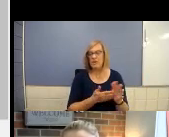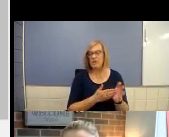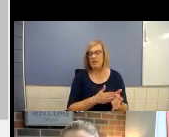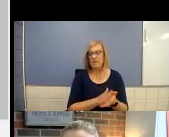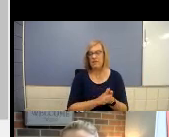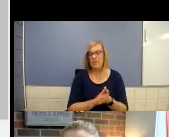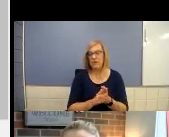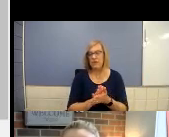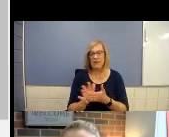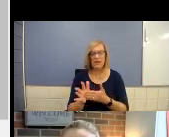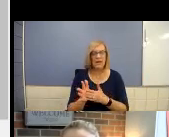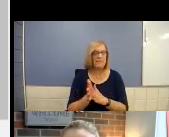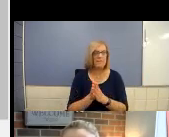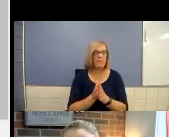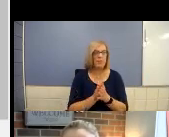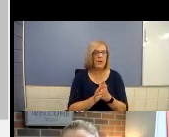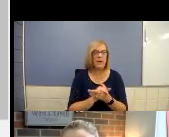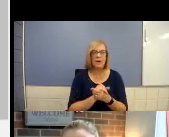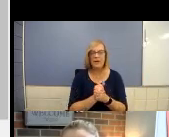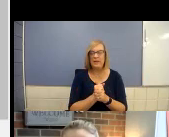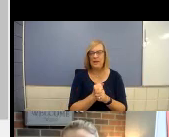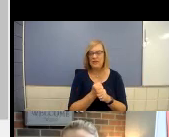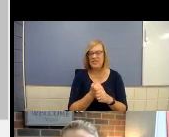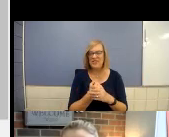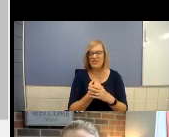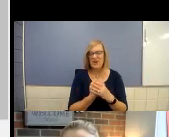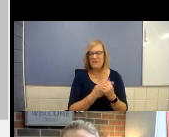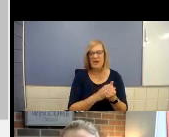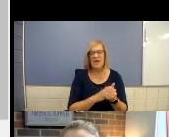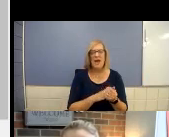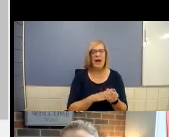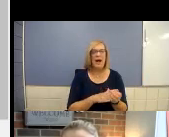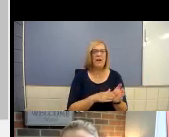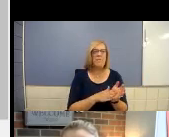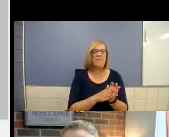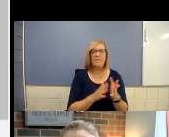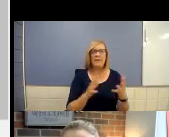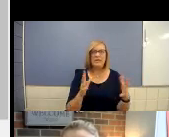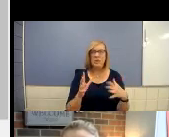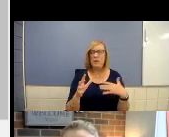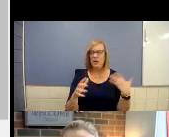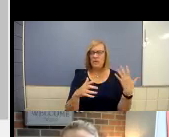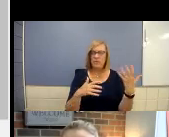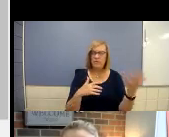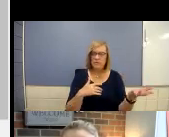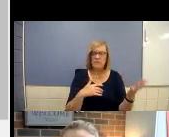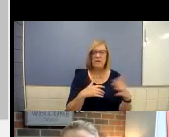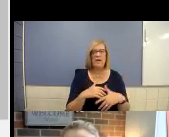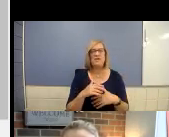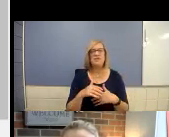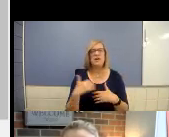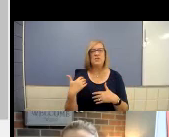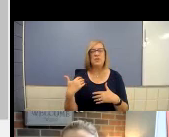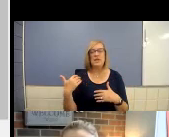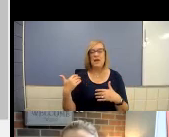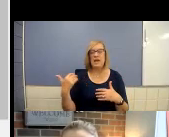skills with the deaf community that we are borrowing our skills from. And so we go with those type of